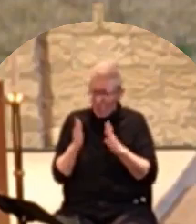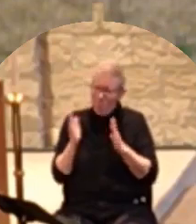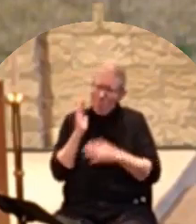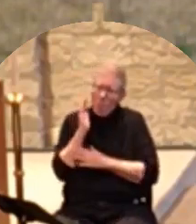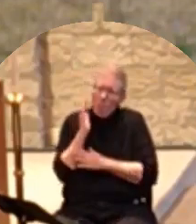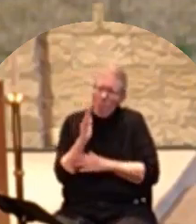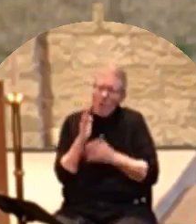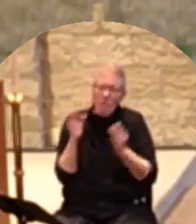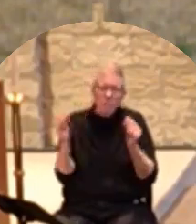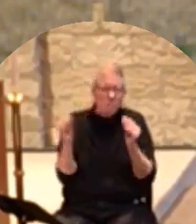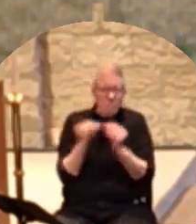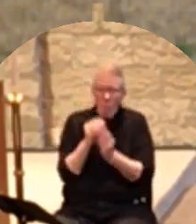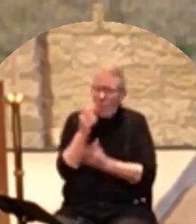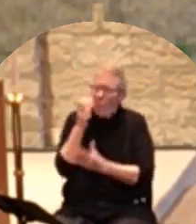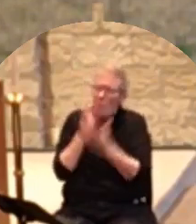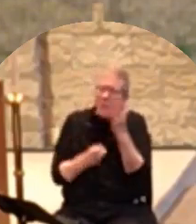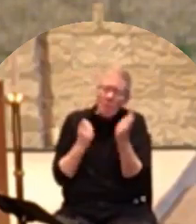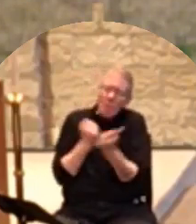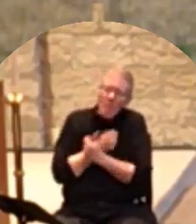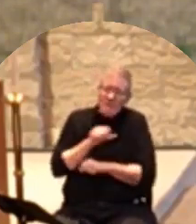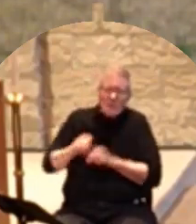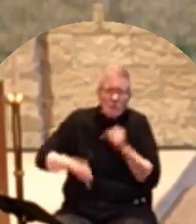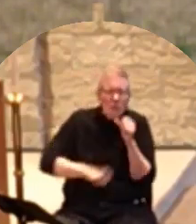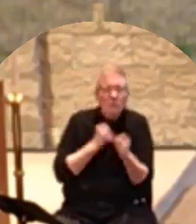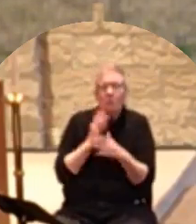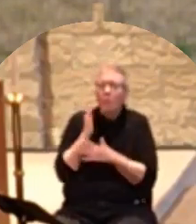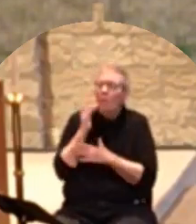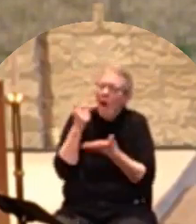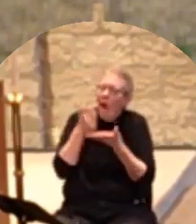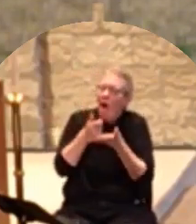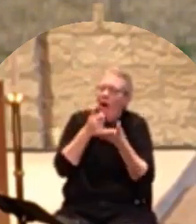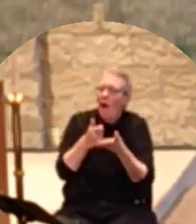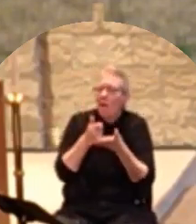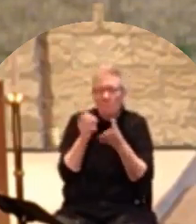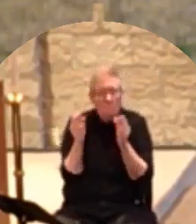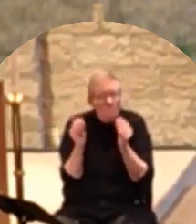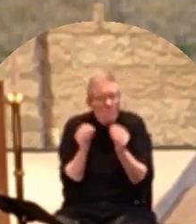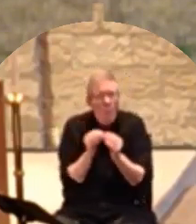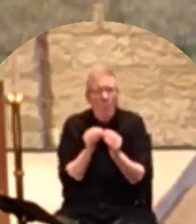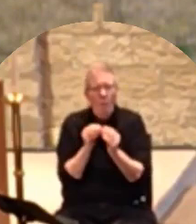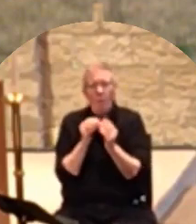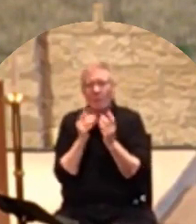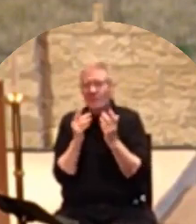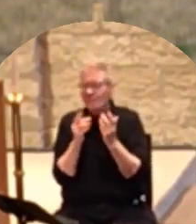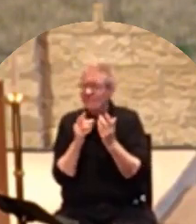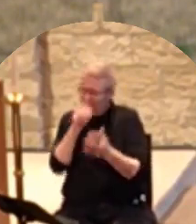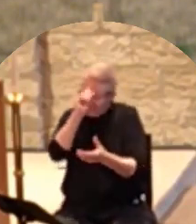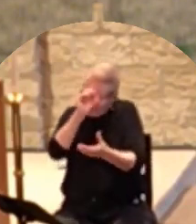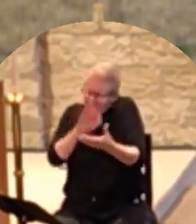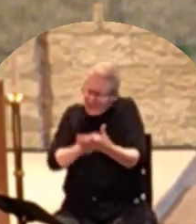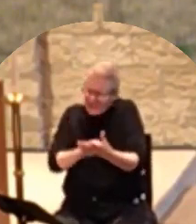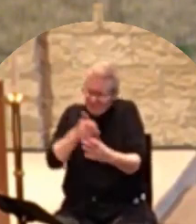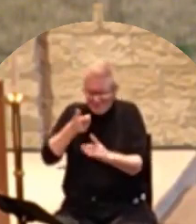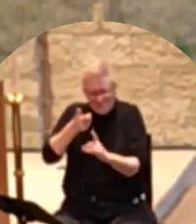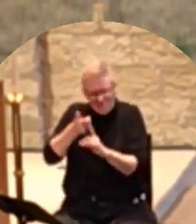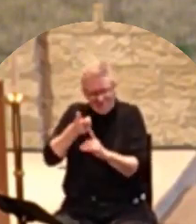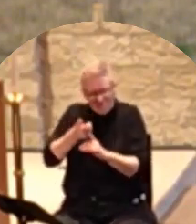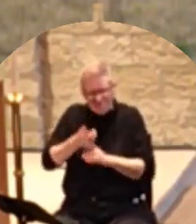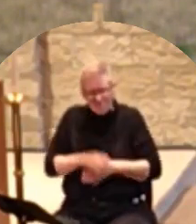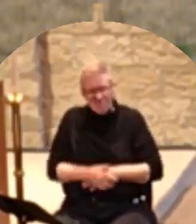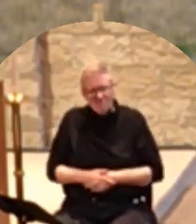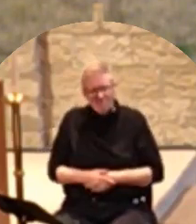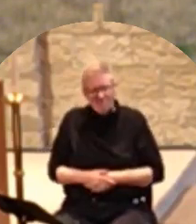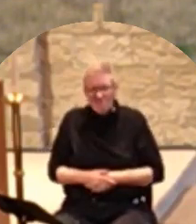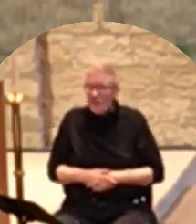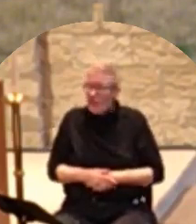steps into service more as well. Believe that. And then believe, bring it into your own personal